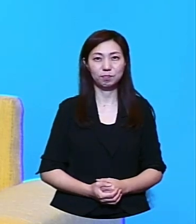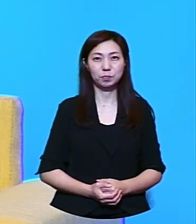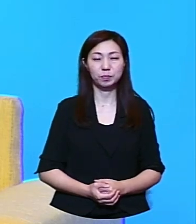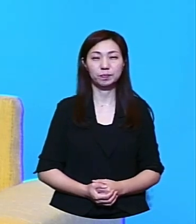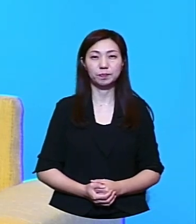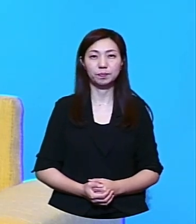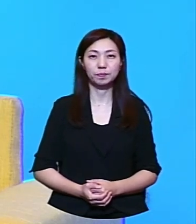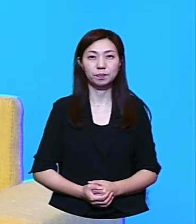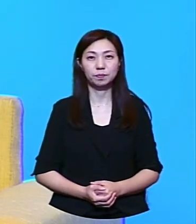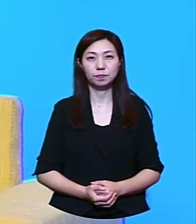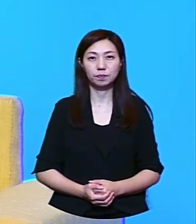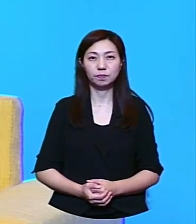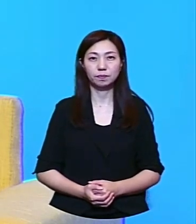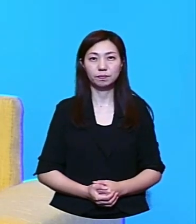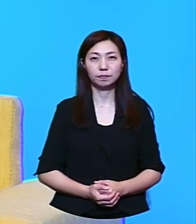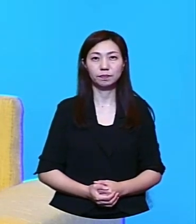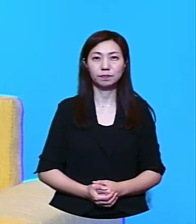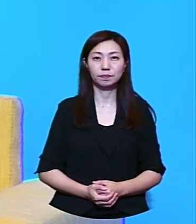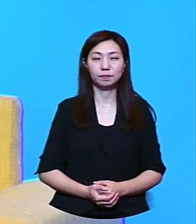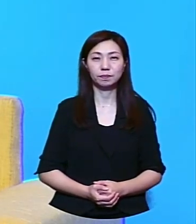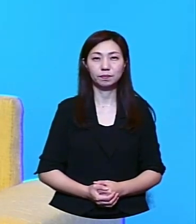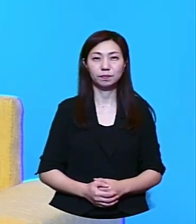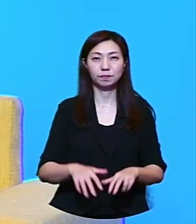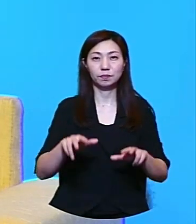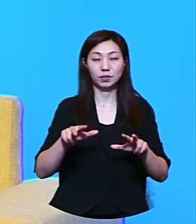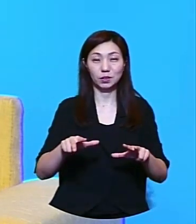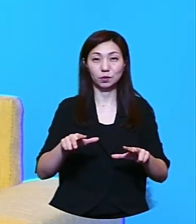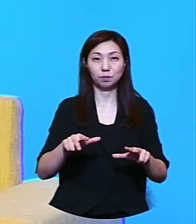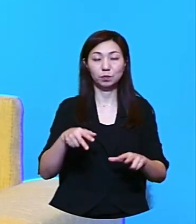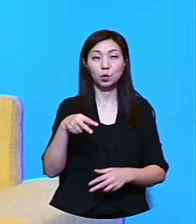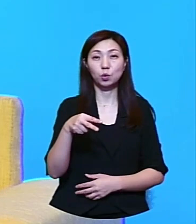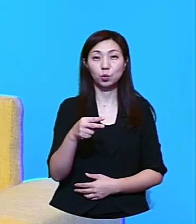to Doreen again.